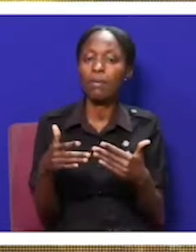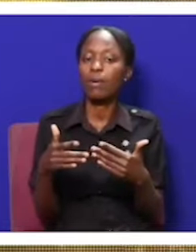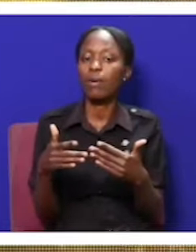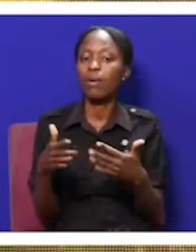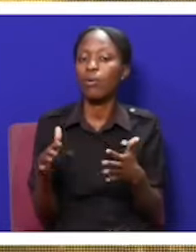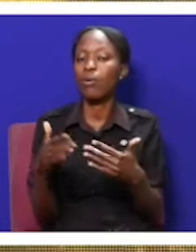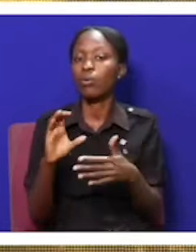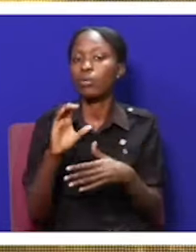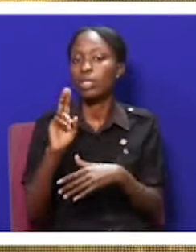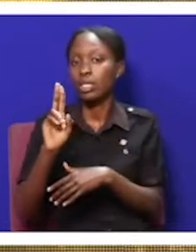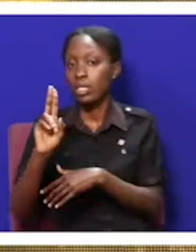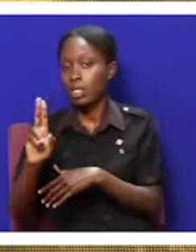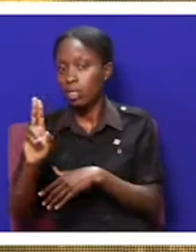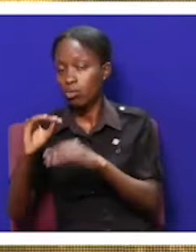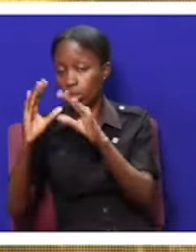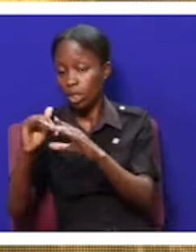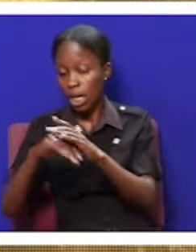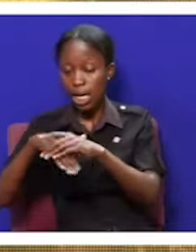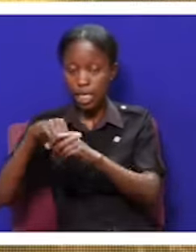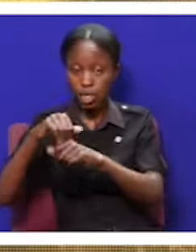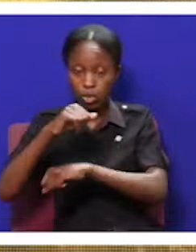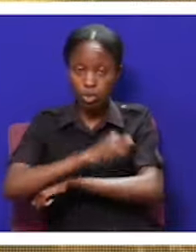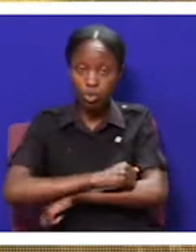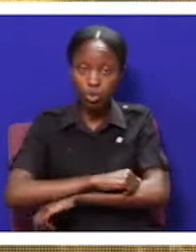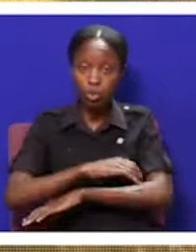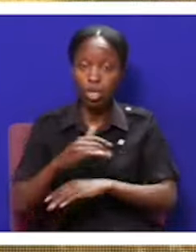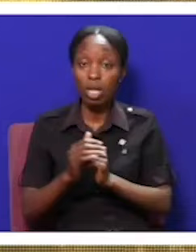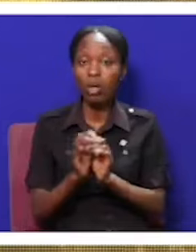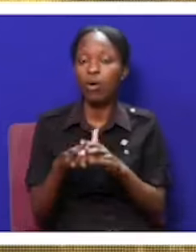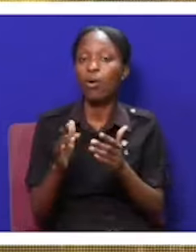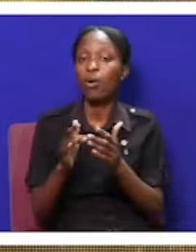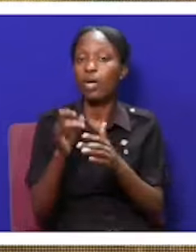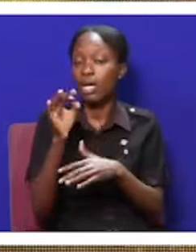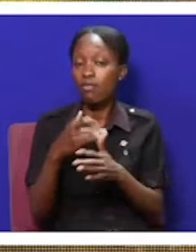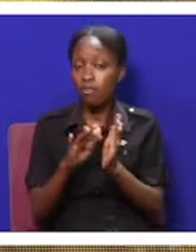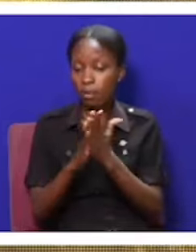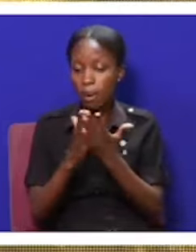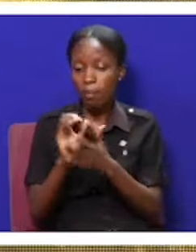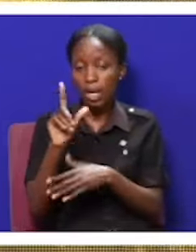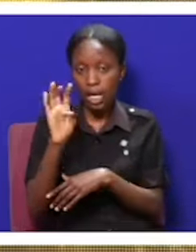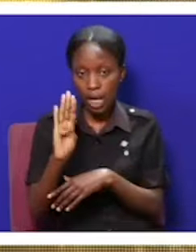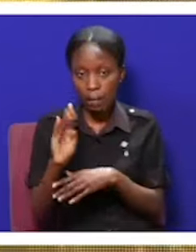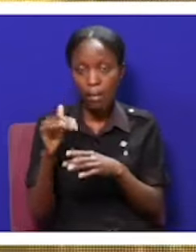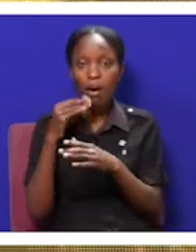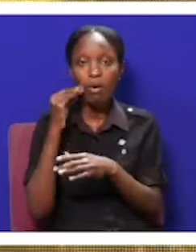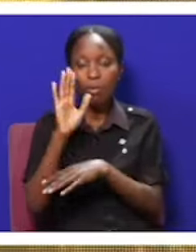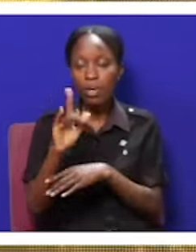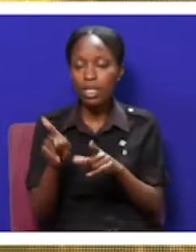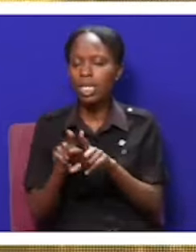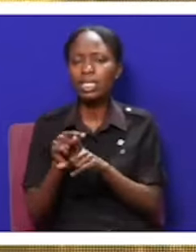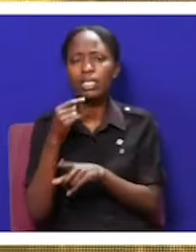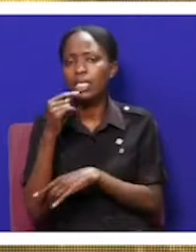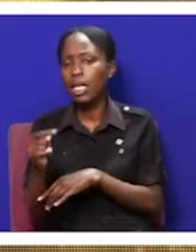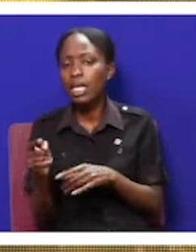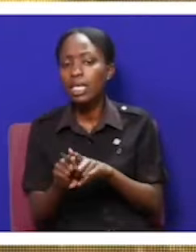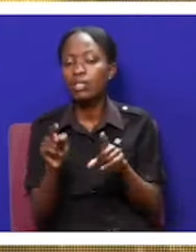patron, CU patron, even school or even Bible club in your neighborhood, so that they can teach you the word of God, and then